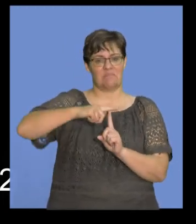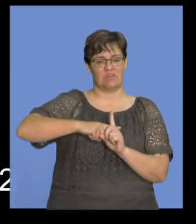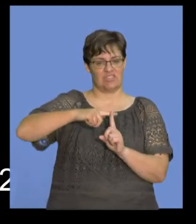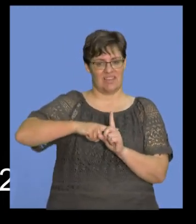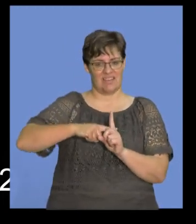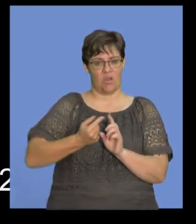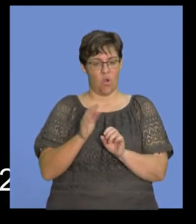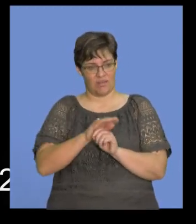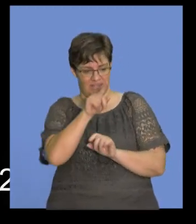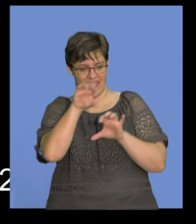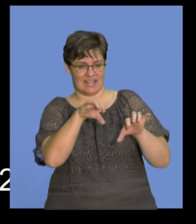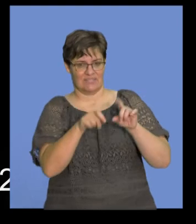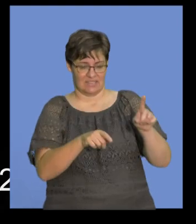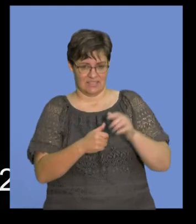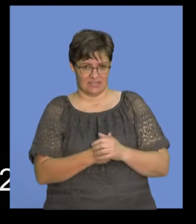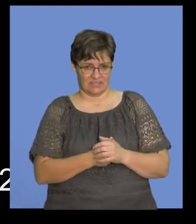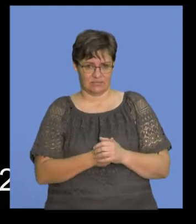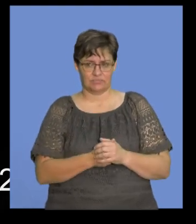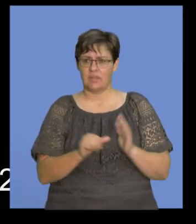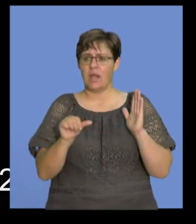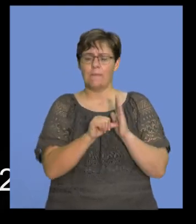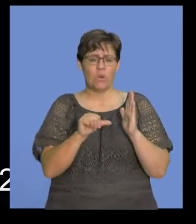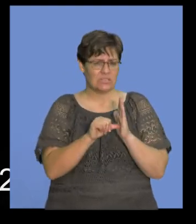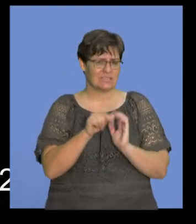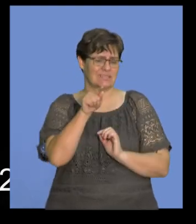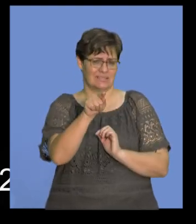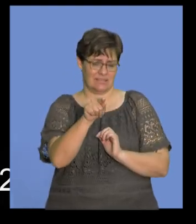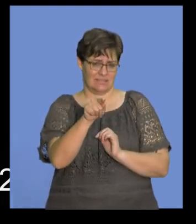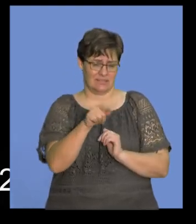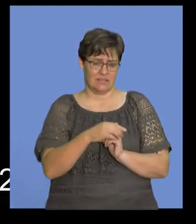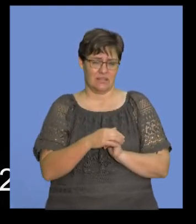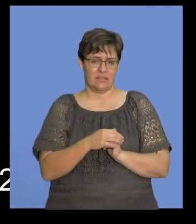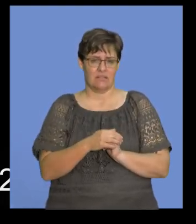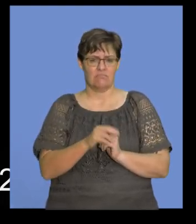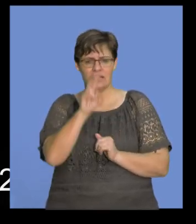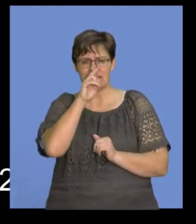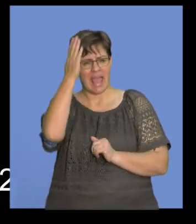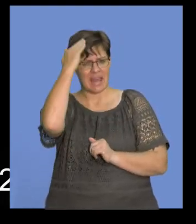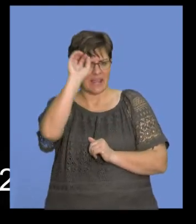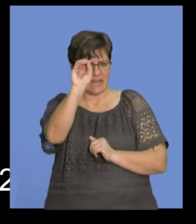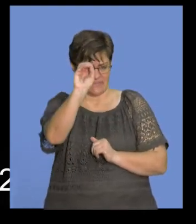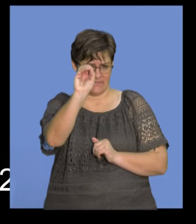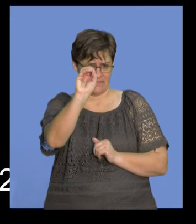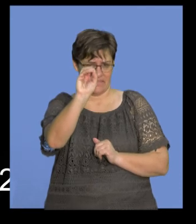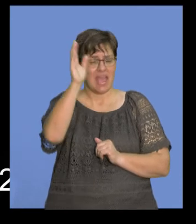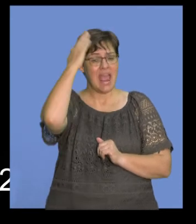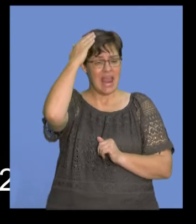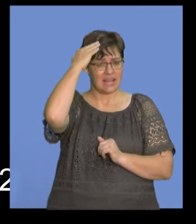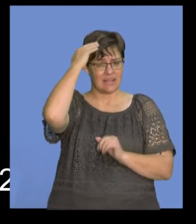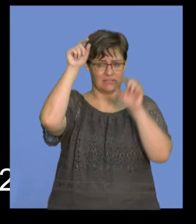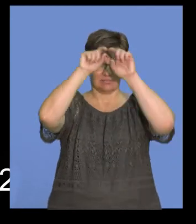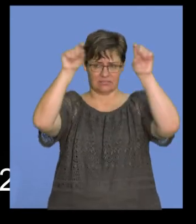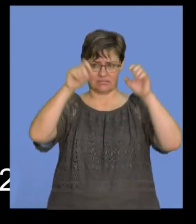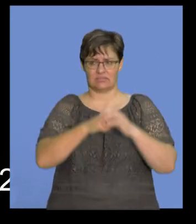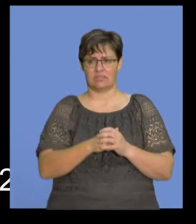of temperature on the enzyme activity. Guys, it's important that, as I said, see if there's a heading, and often the